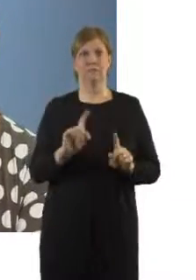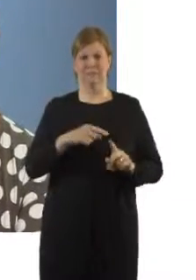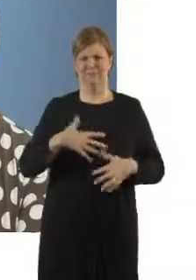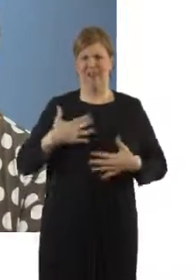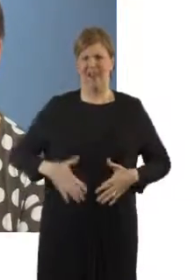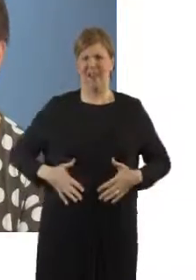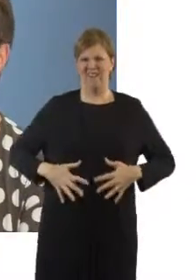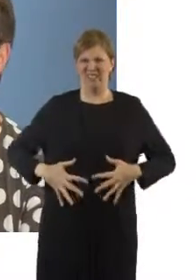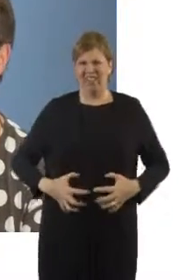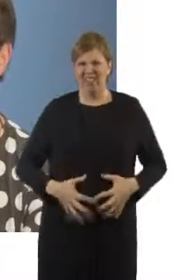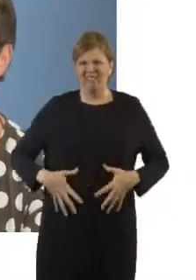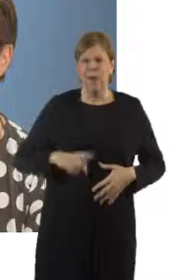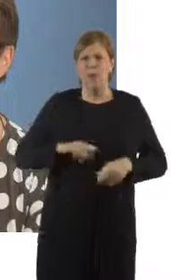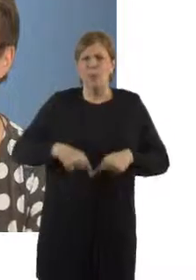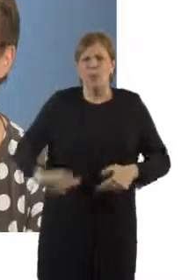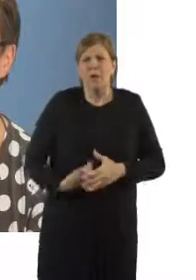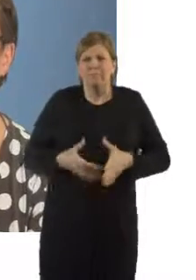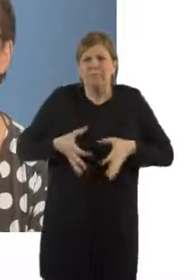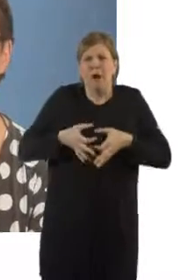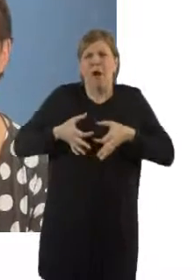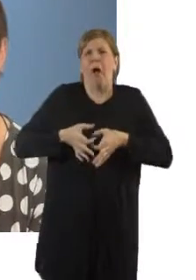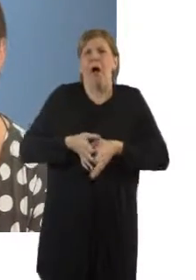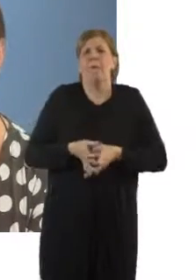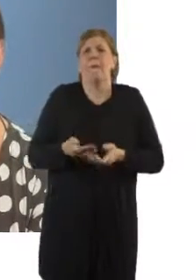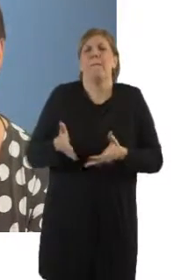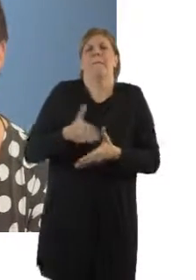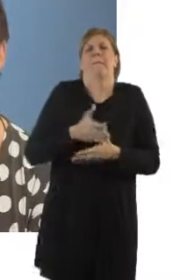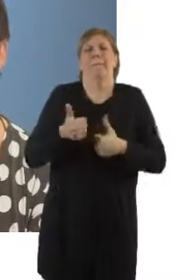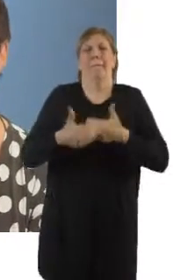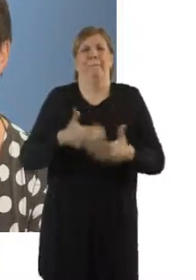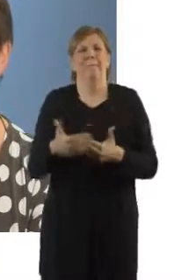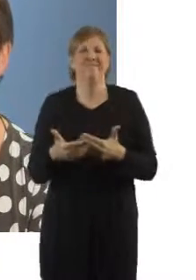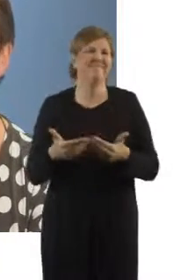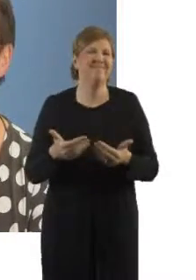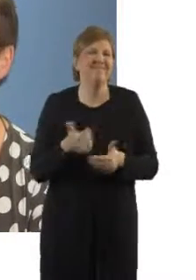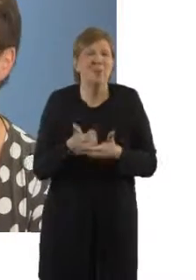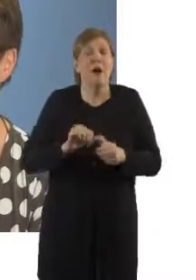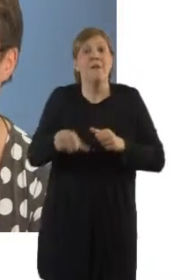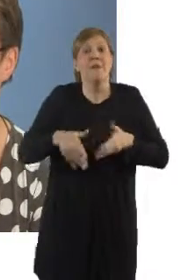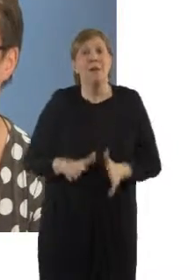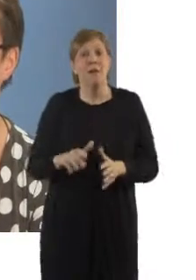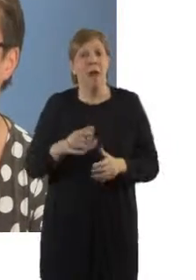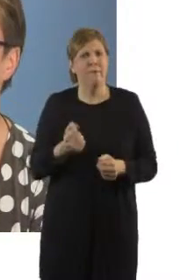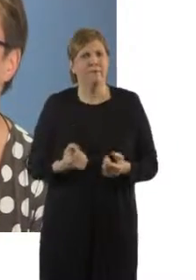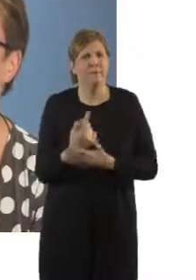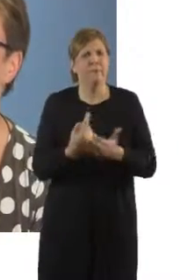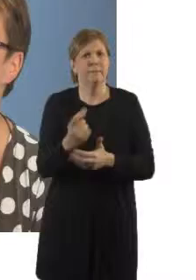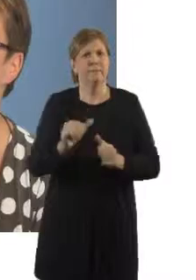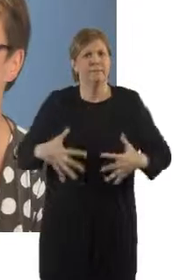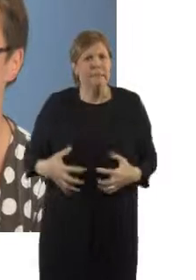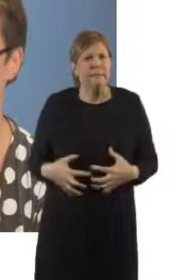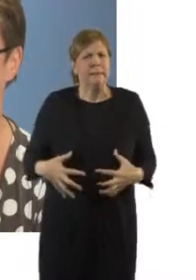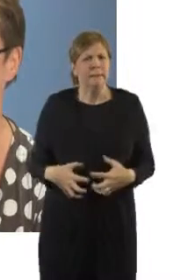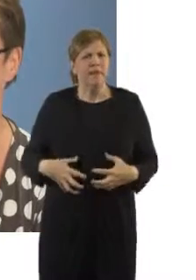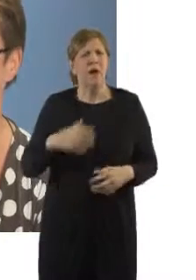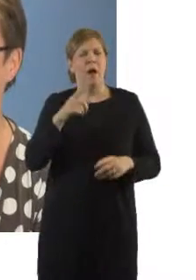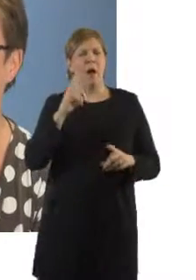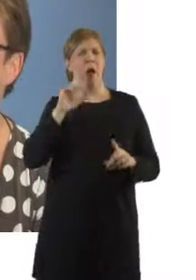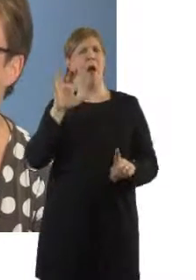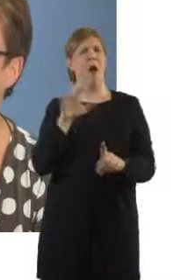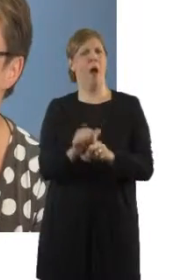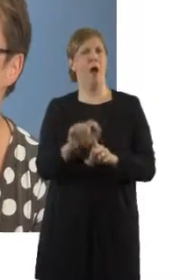her uterus shrinks back to its pre-pregnancy size, for a few days immediately after the birth she may feel some contractions, and these are known as after